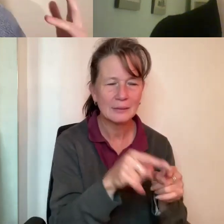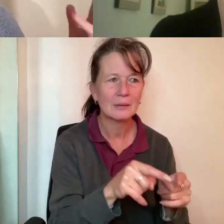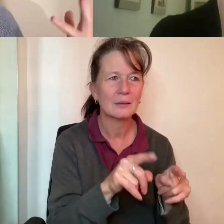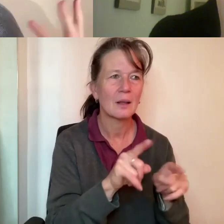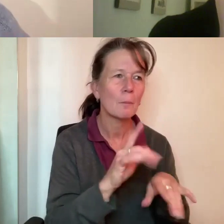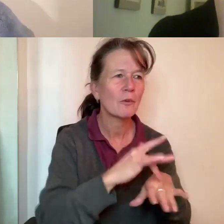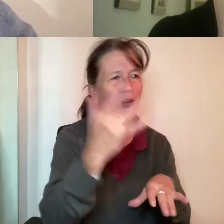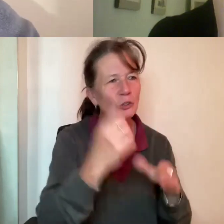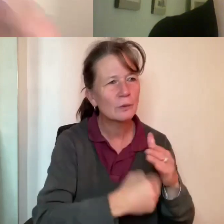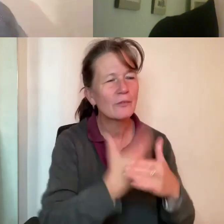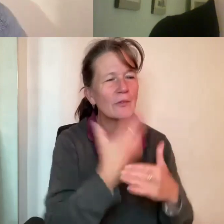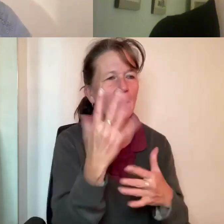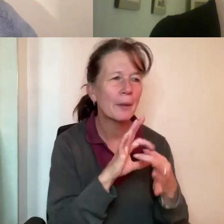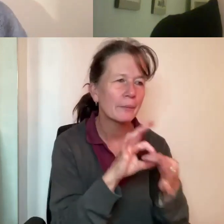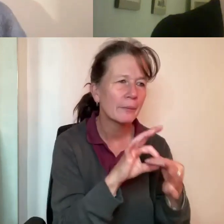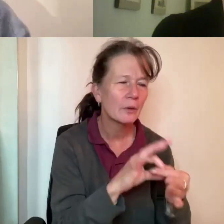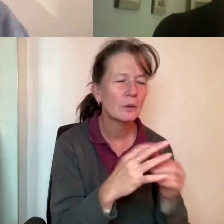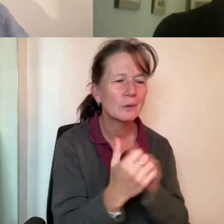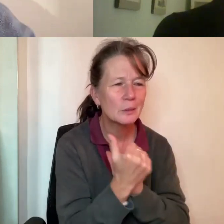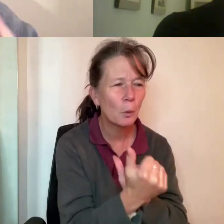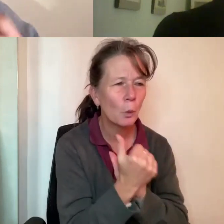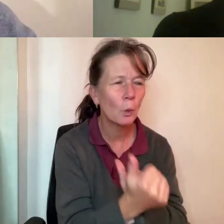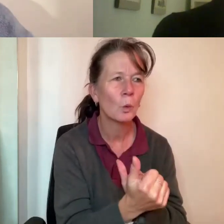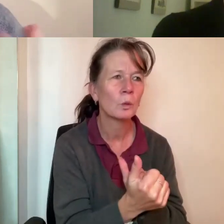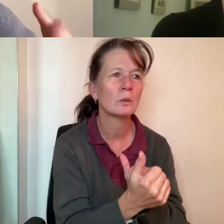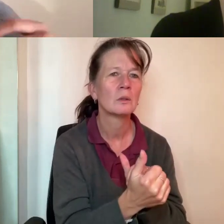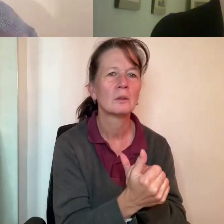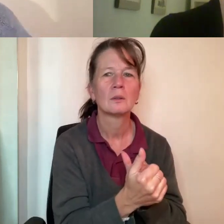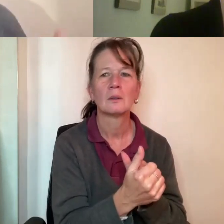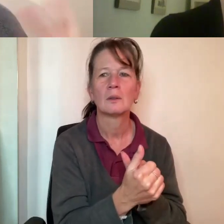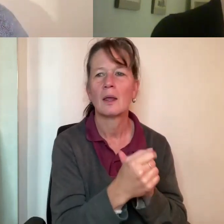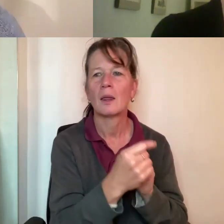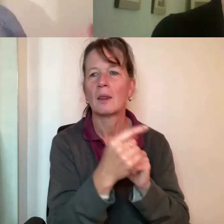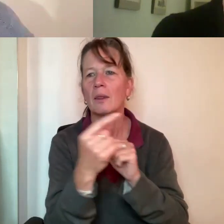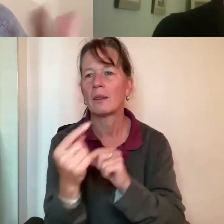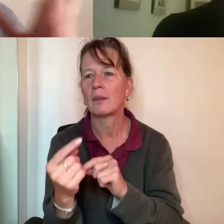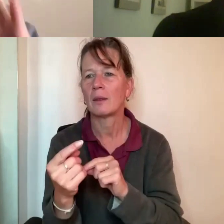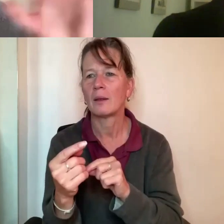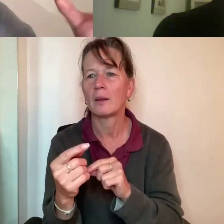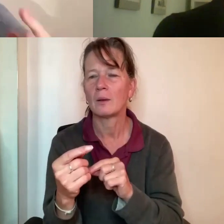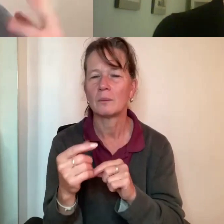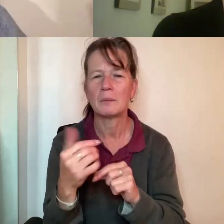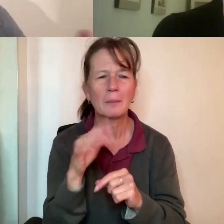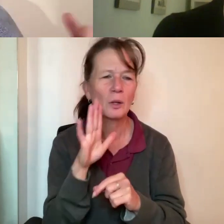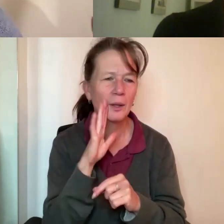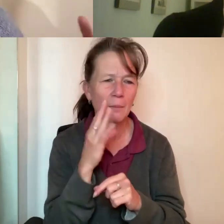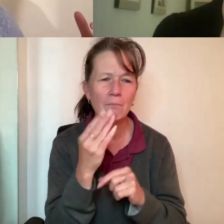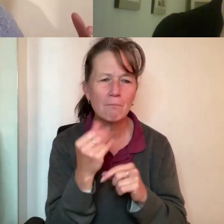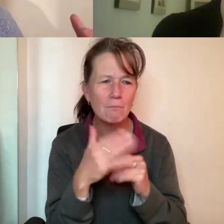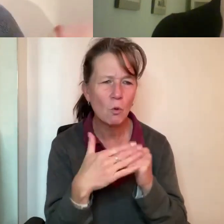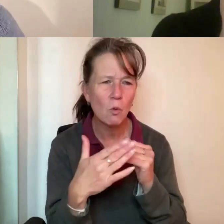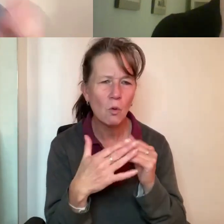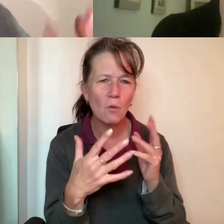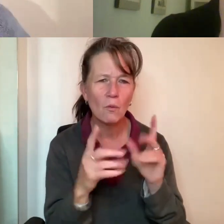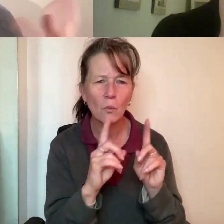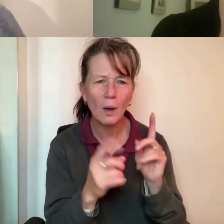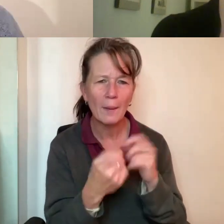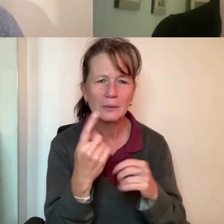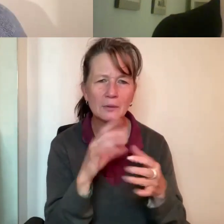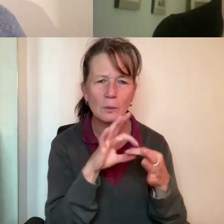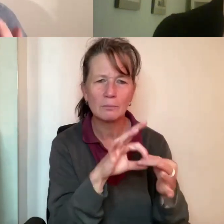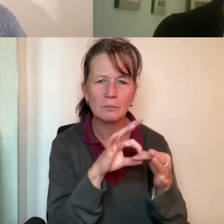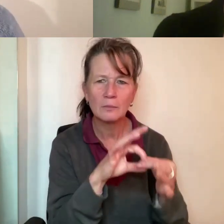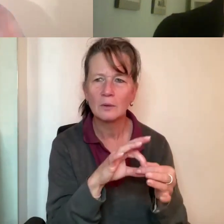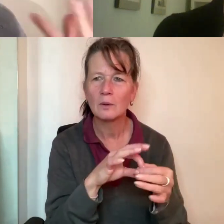professional development support. And there were, perhaps we'll hear a little bit about, there was some kind of there was a relationship